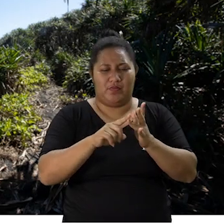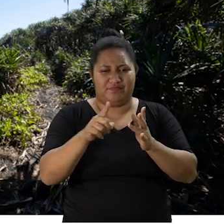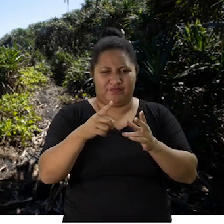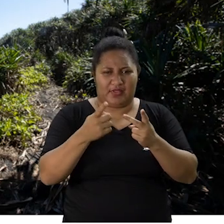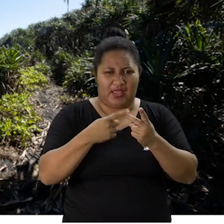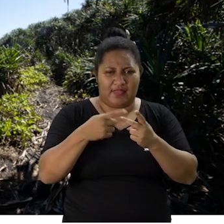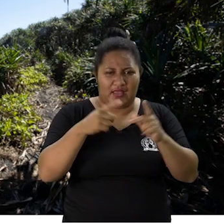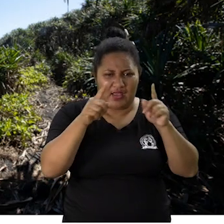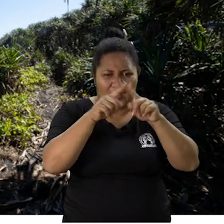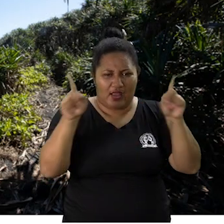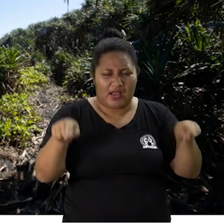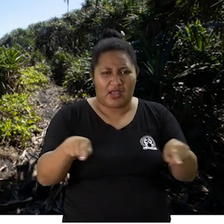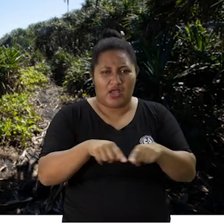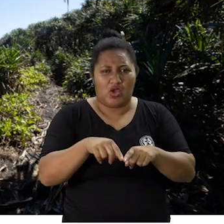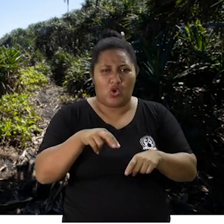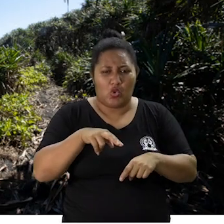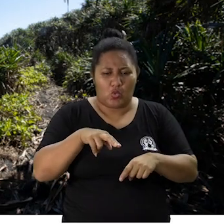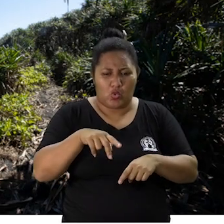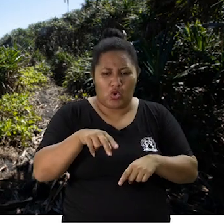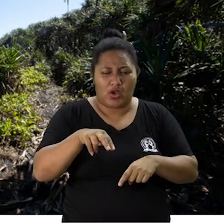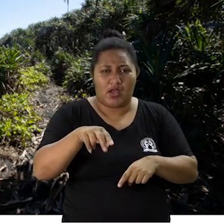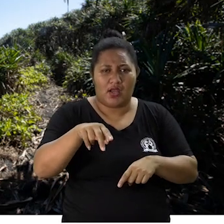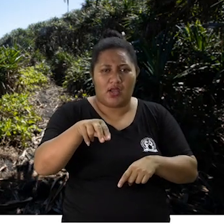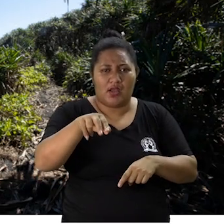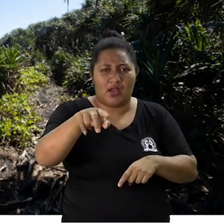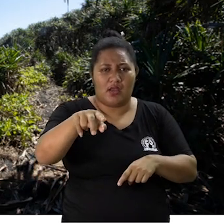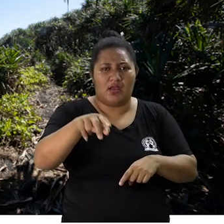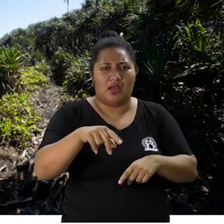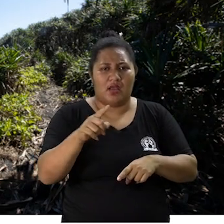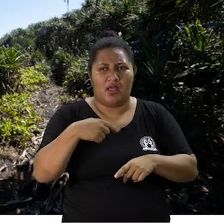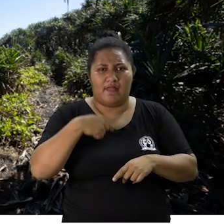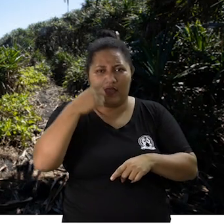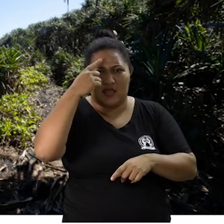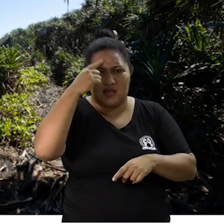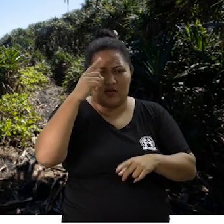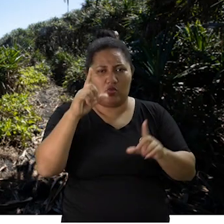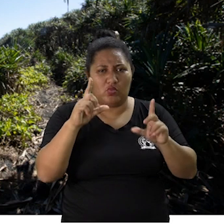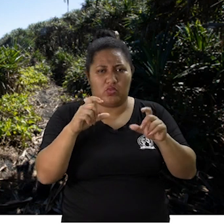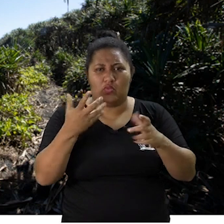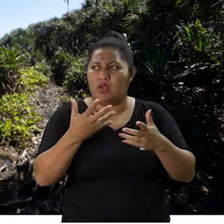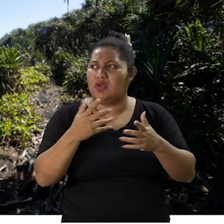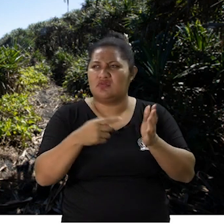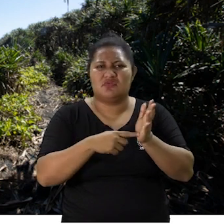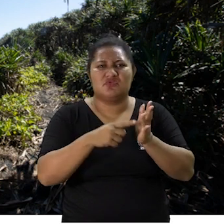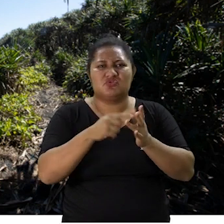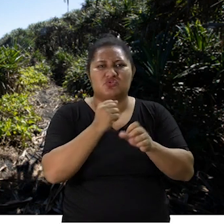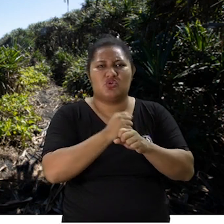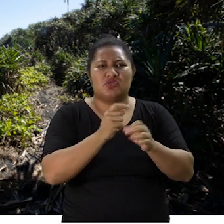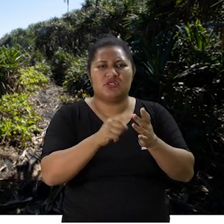I lunga o le right on the edges. I think this is taken from Tungtonginga or